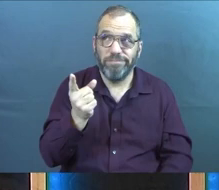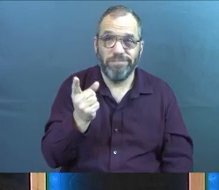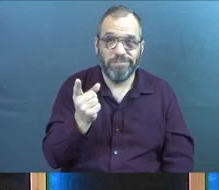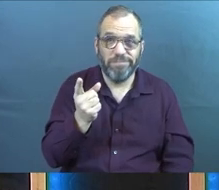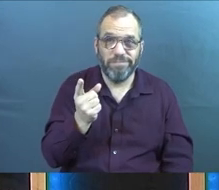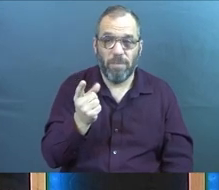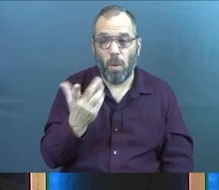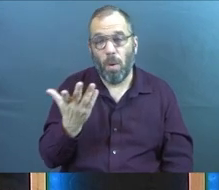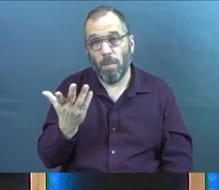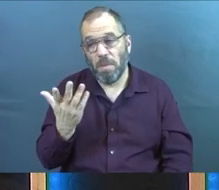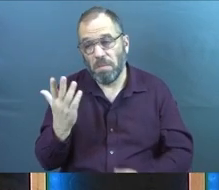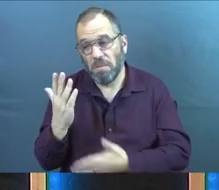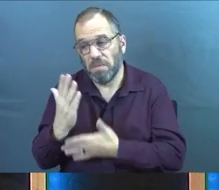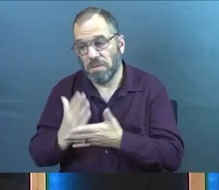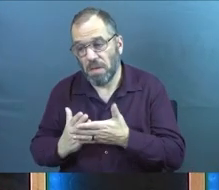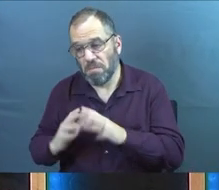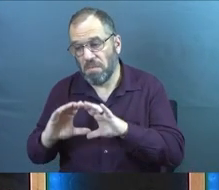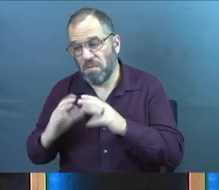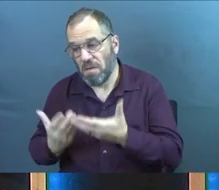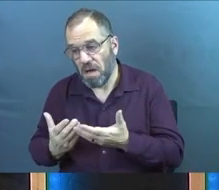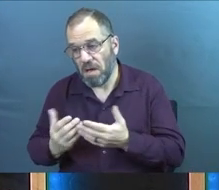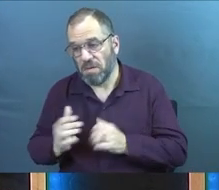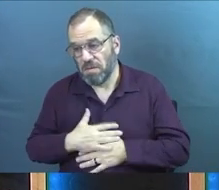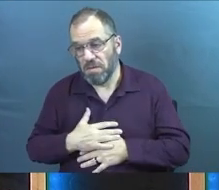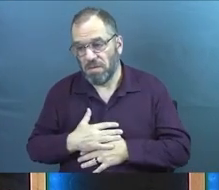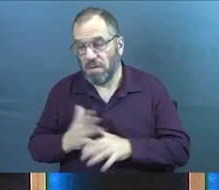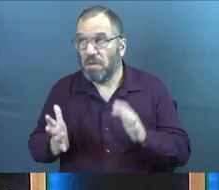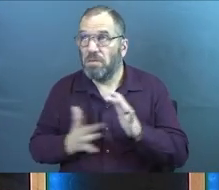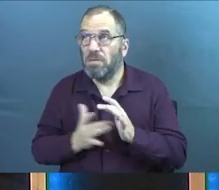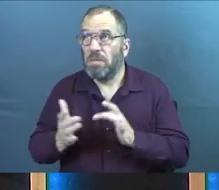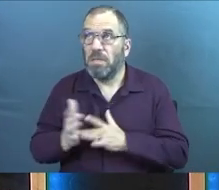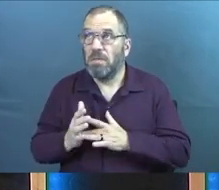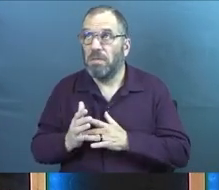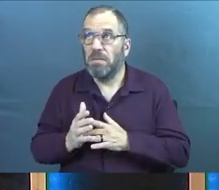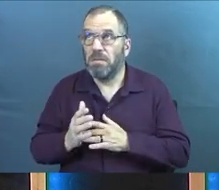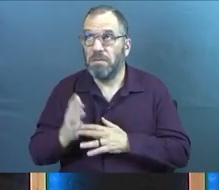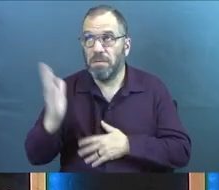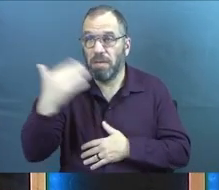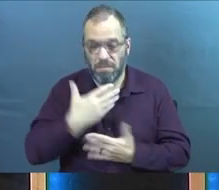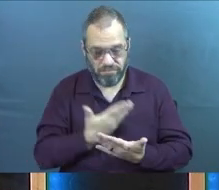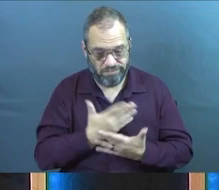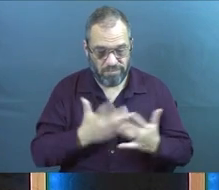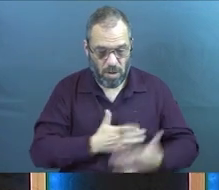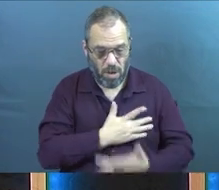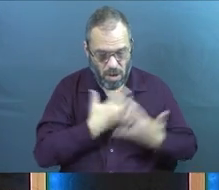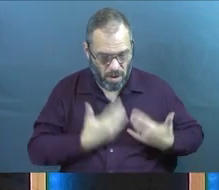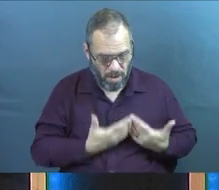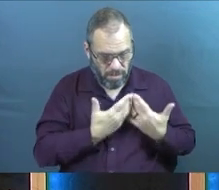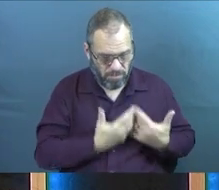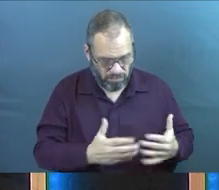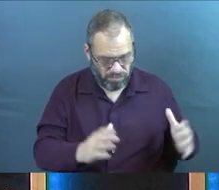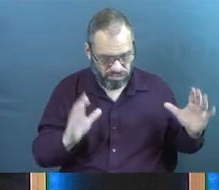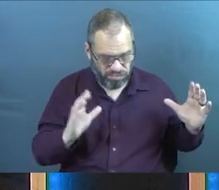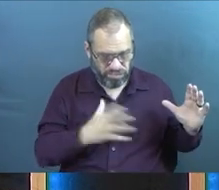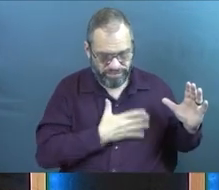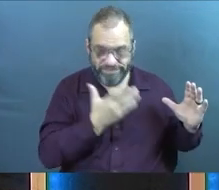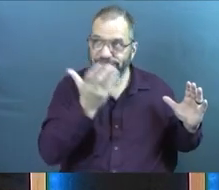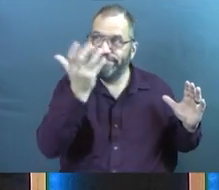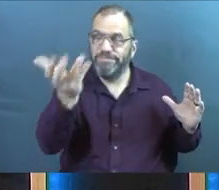Maybe for some of us, it means we're willing to let Jesus into the rest of our lives. We've given an illustration here